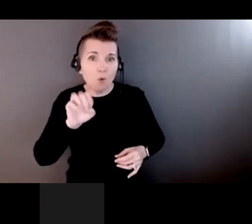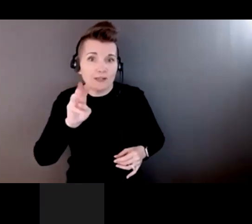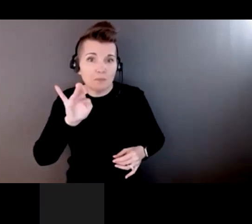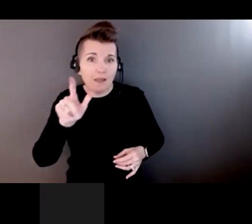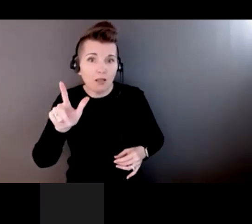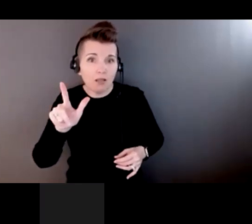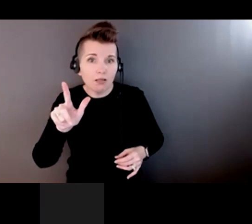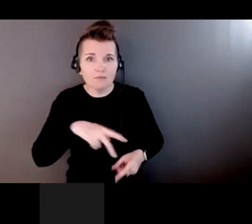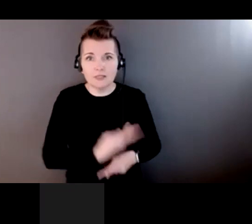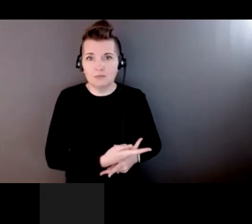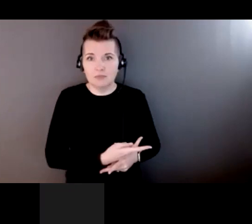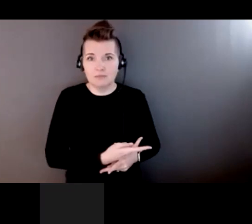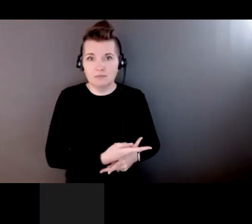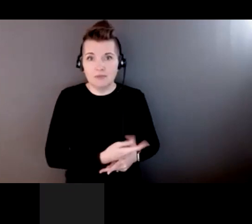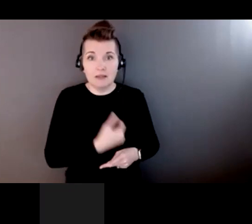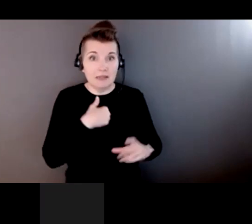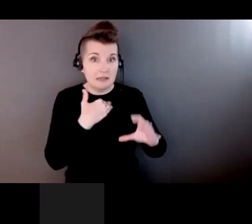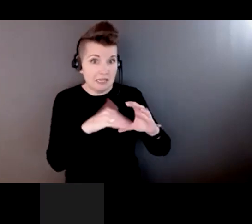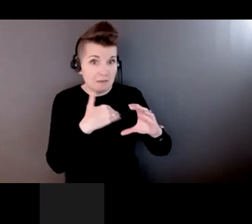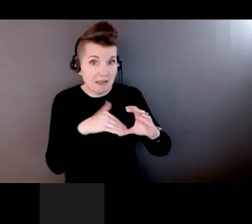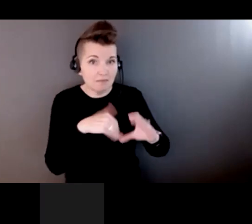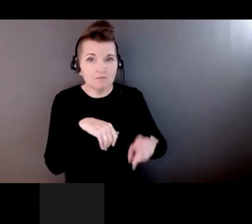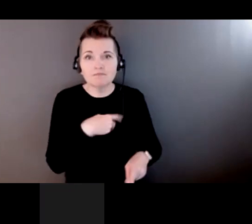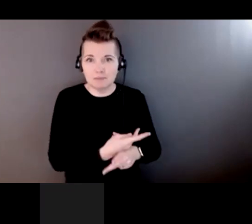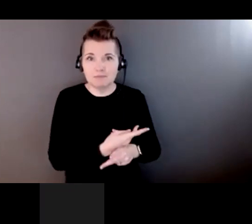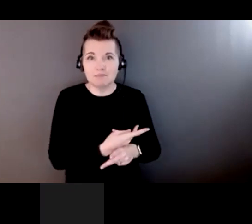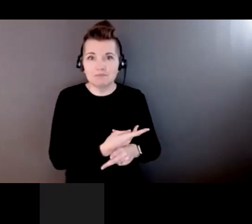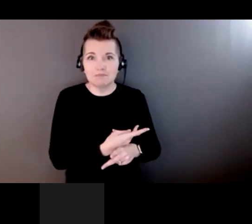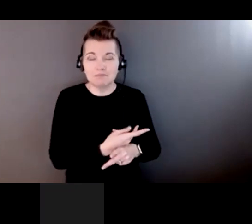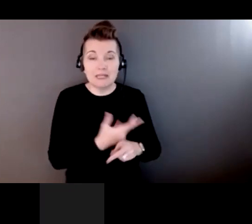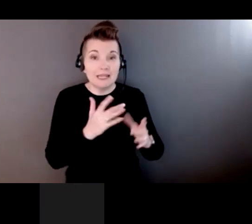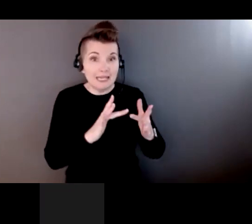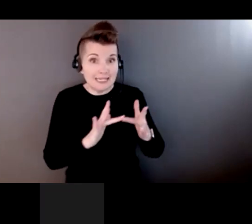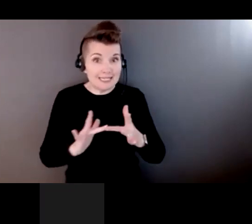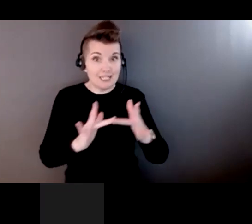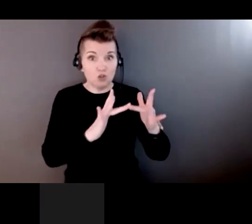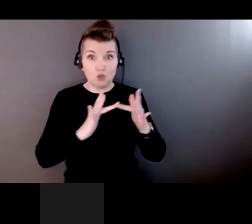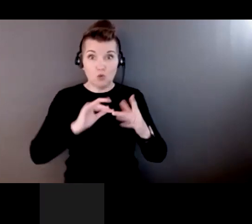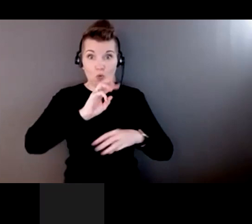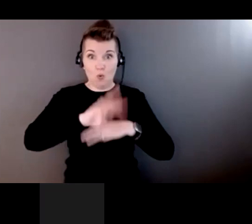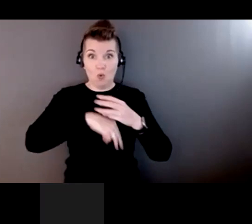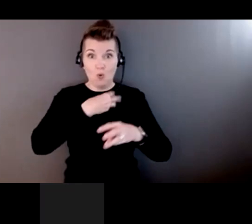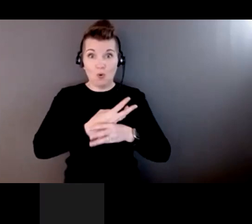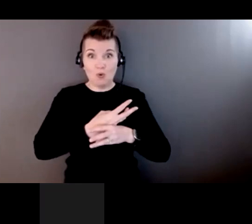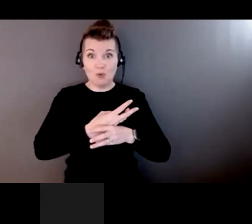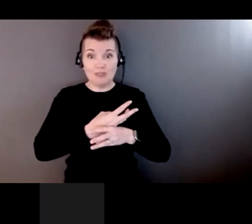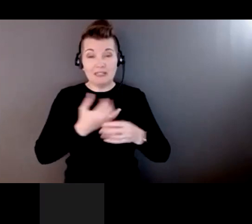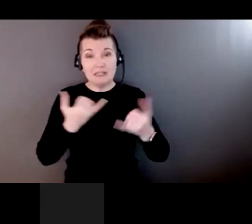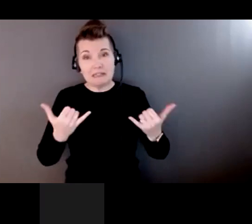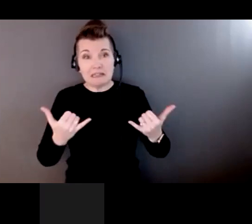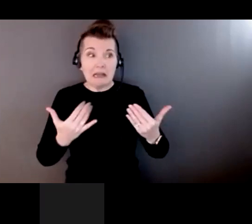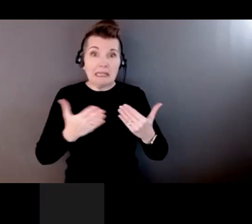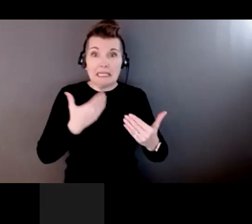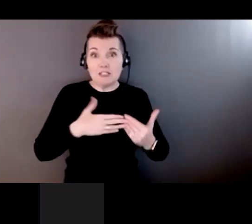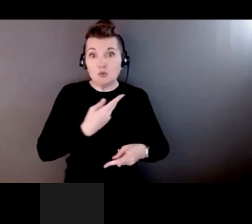important. It's not, despite our digital world, it's not easy to go and gather them from other locations. Yeah, the